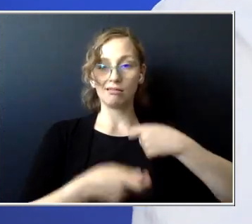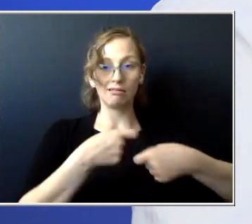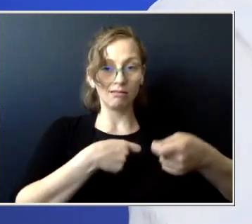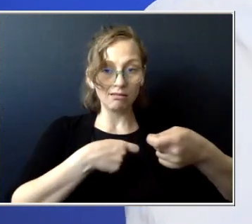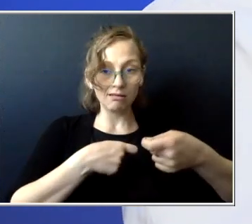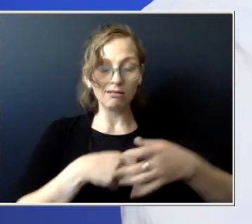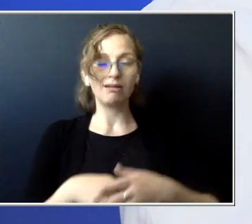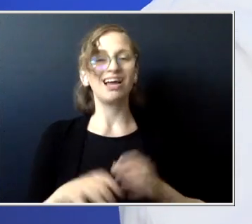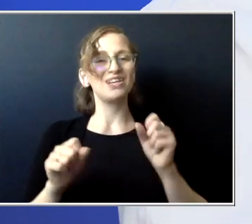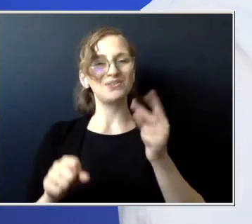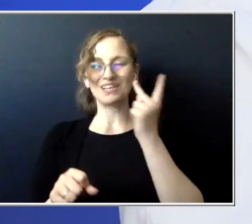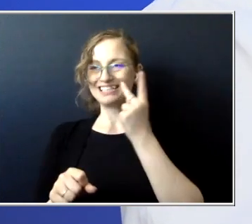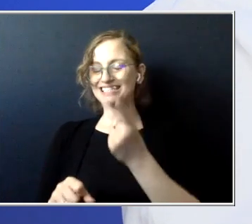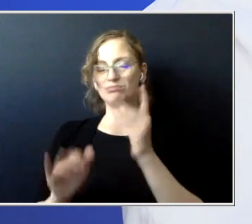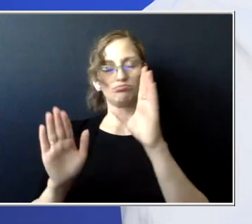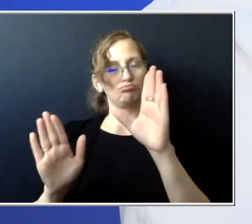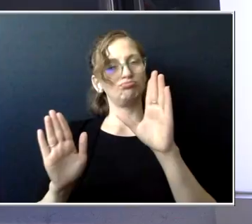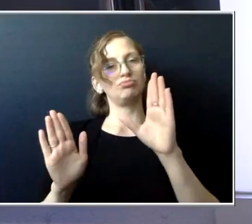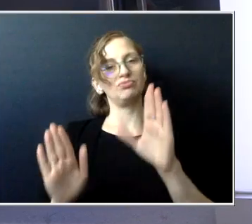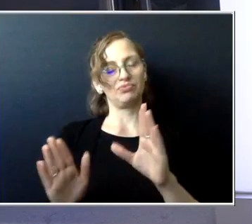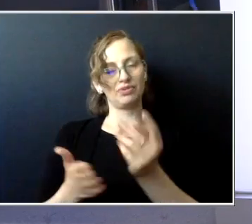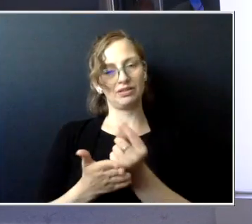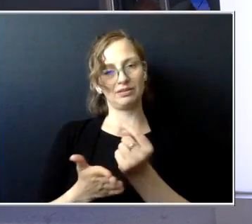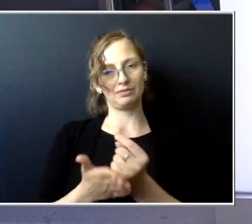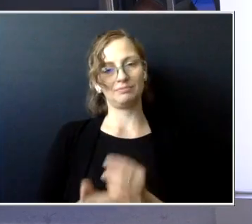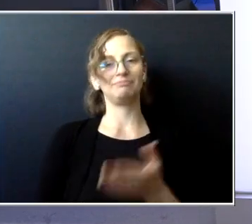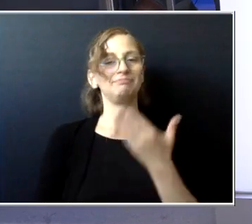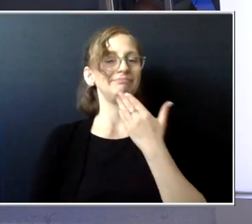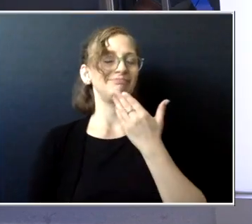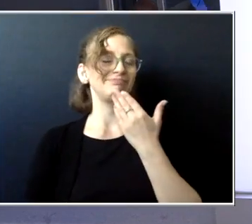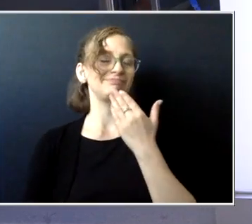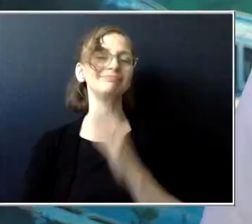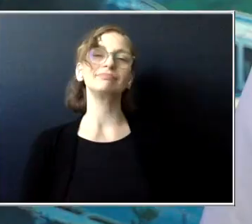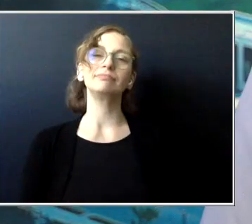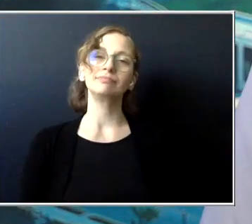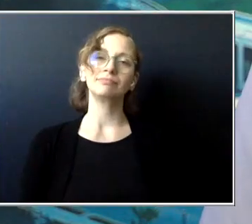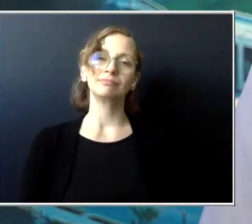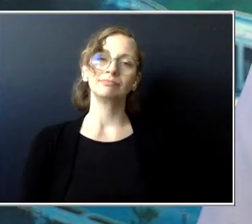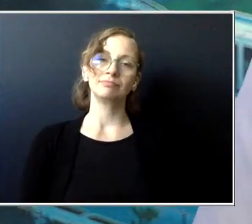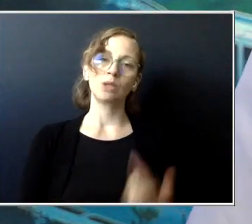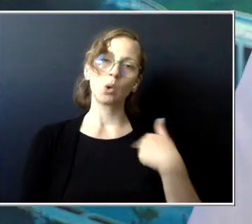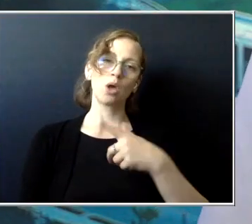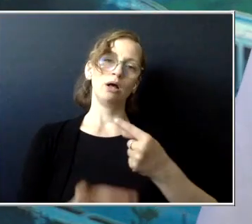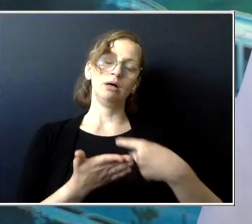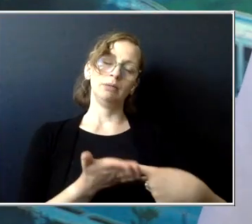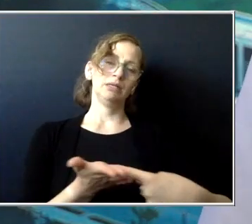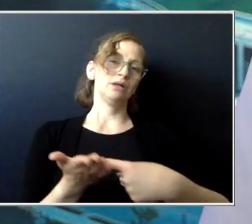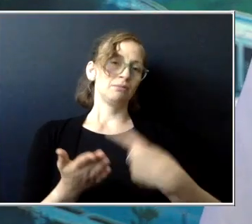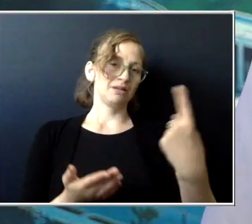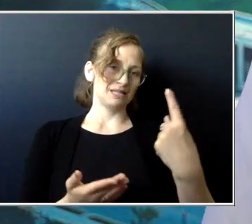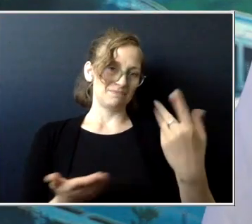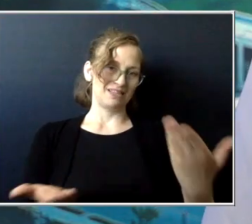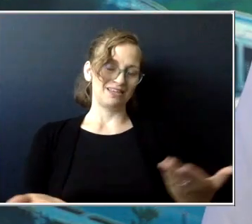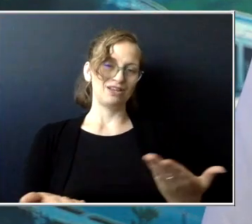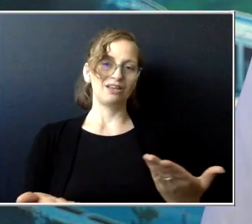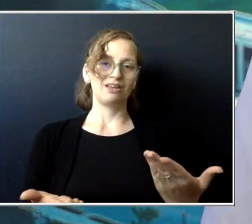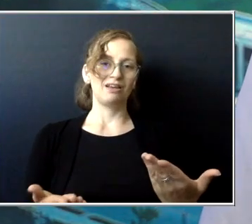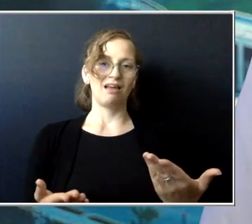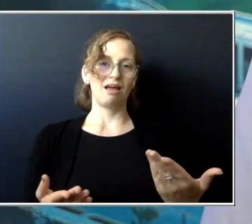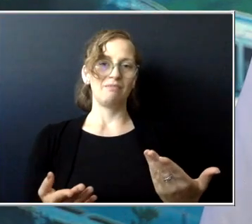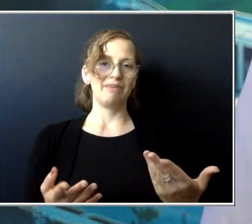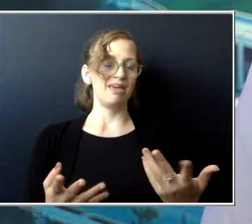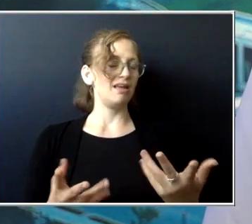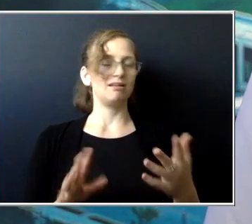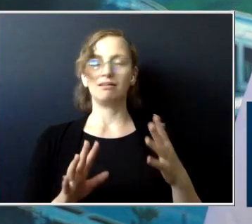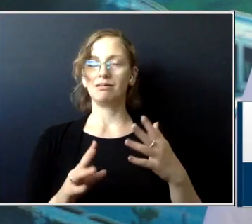is a fantastic therapy. Thank you. Yeah, I think we've been talking about something here, the groundbreaking things that happen every day